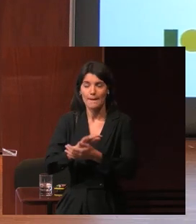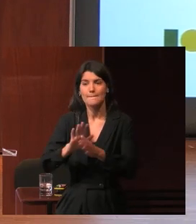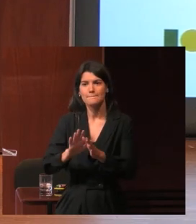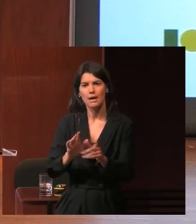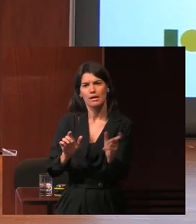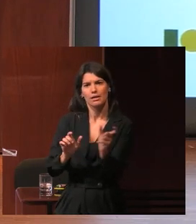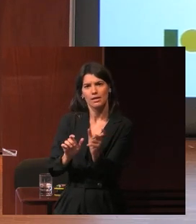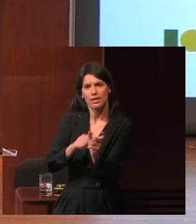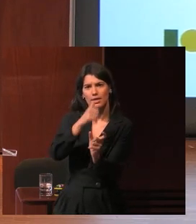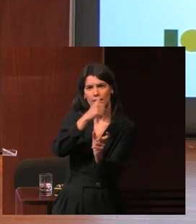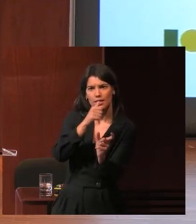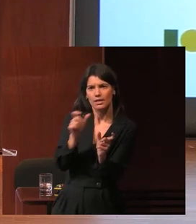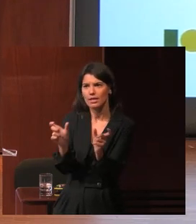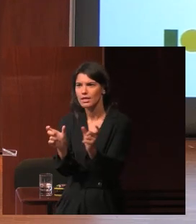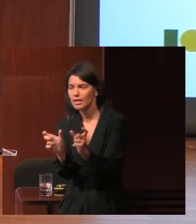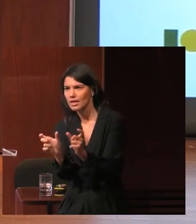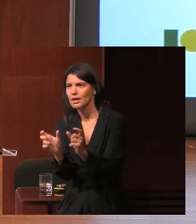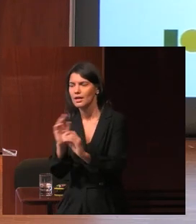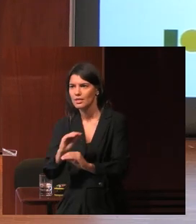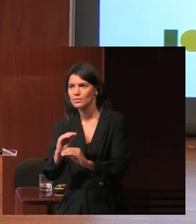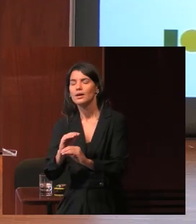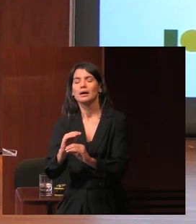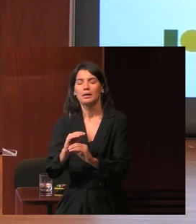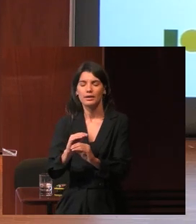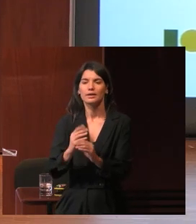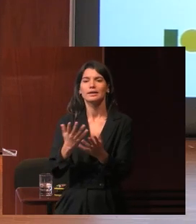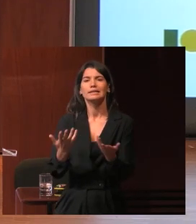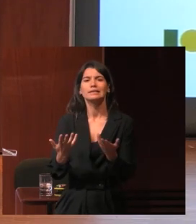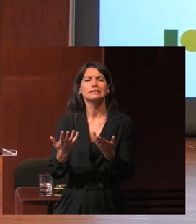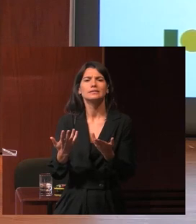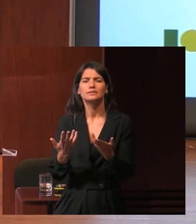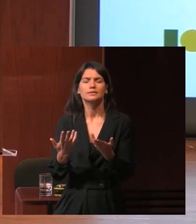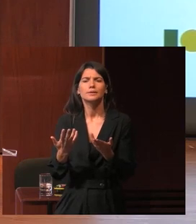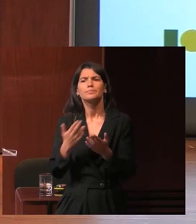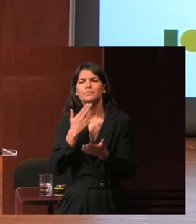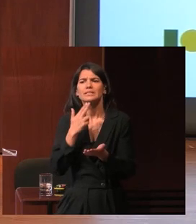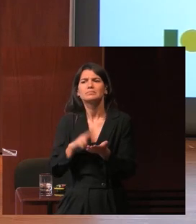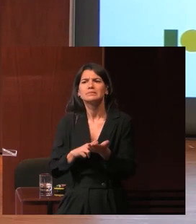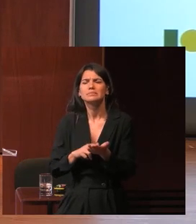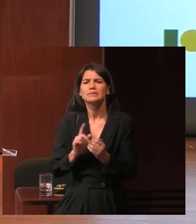is required for the act of reading, it is time,